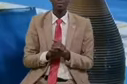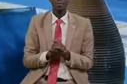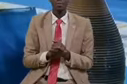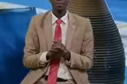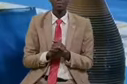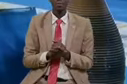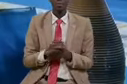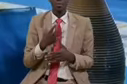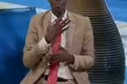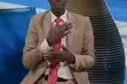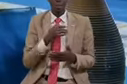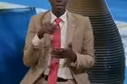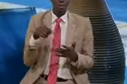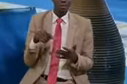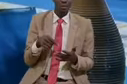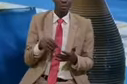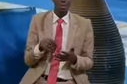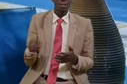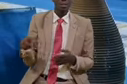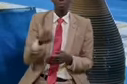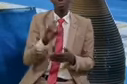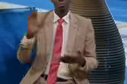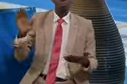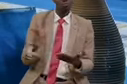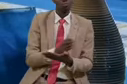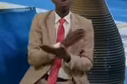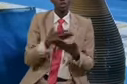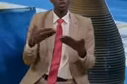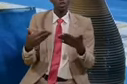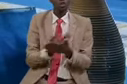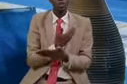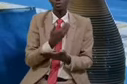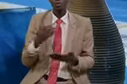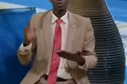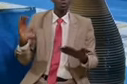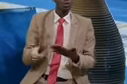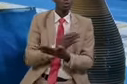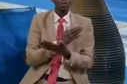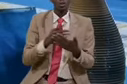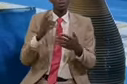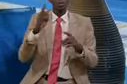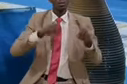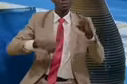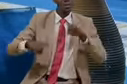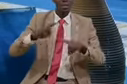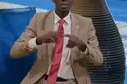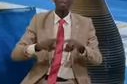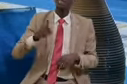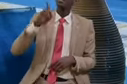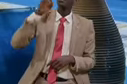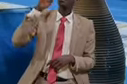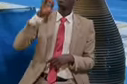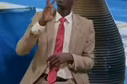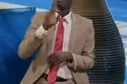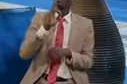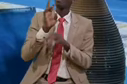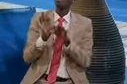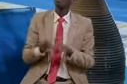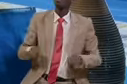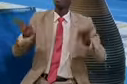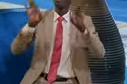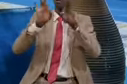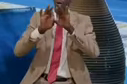they sang a new song, saying, thou art worthy, Lamb,